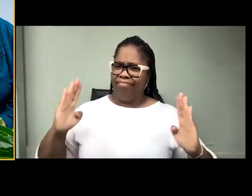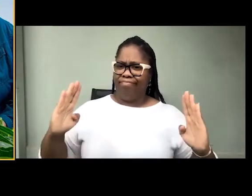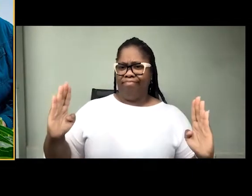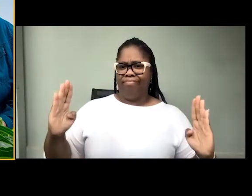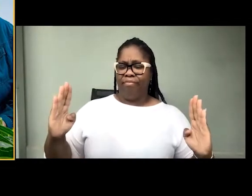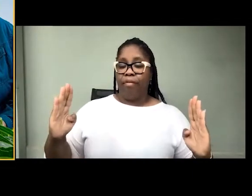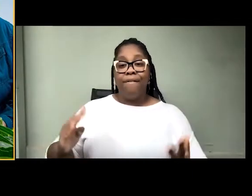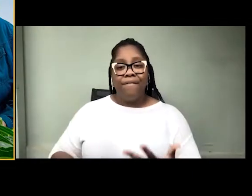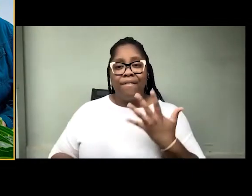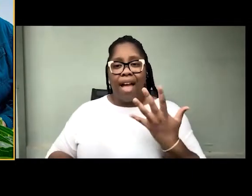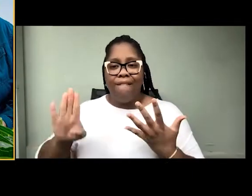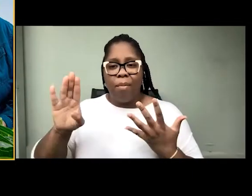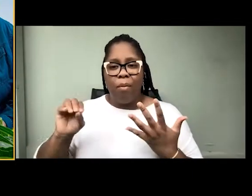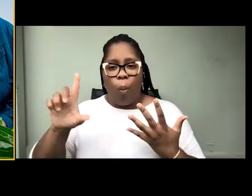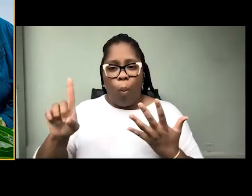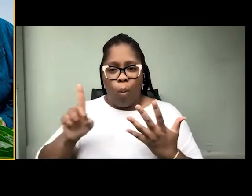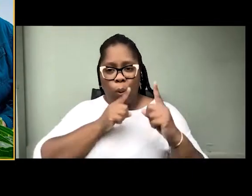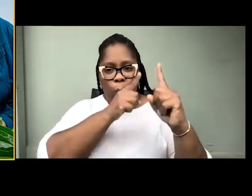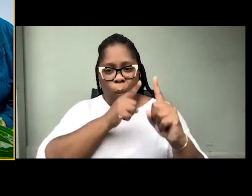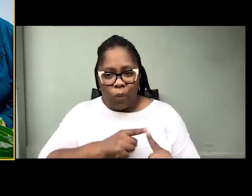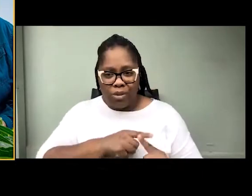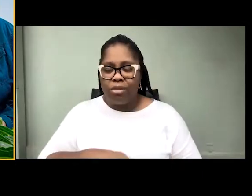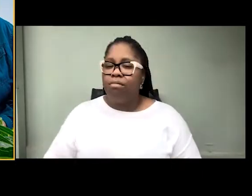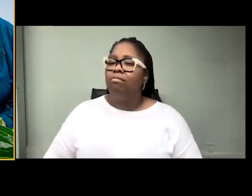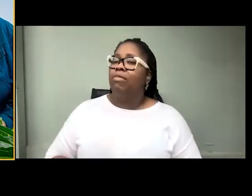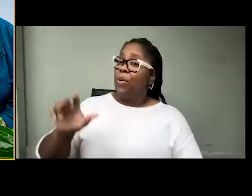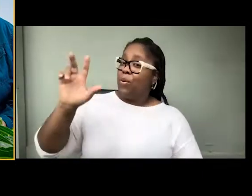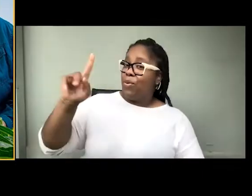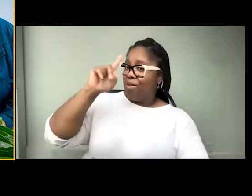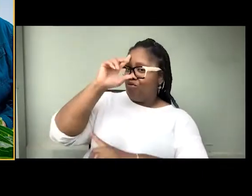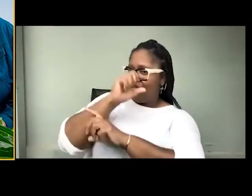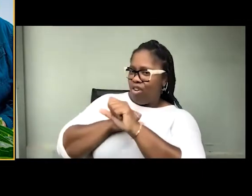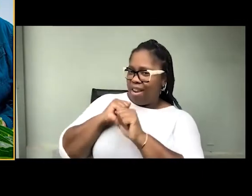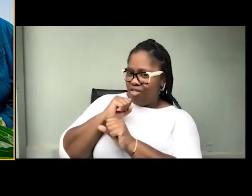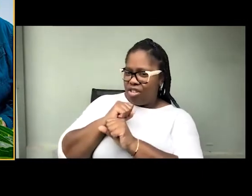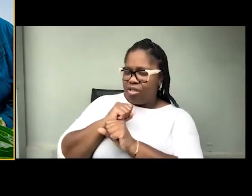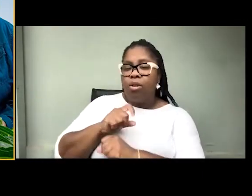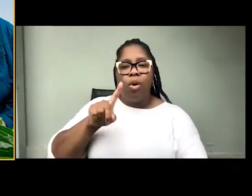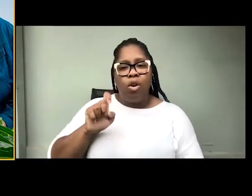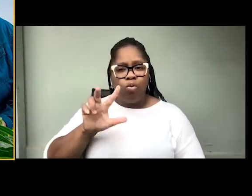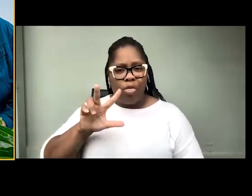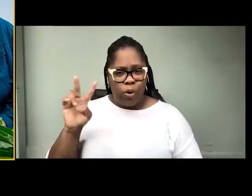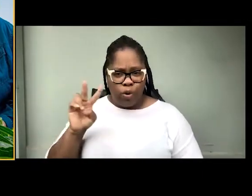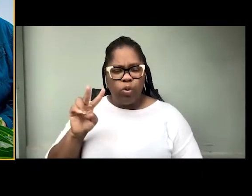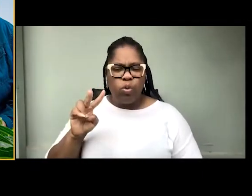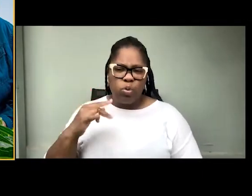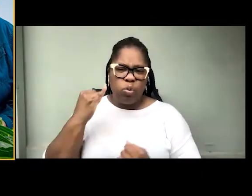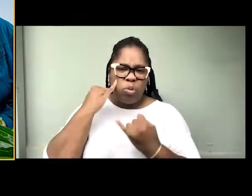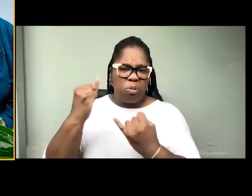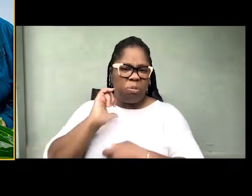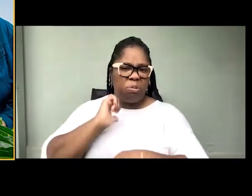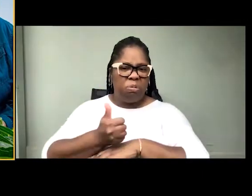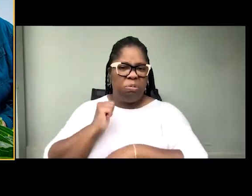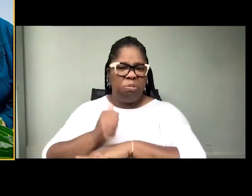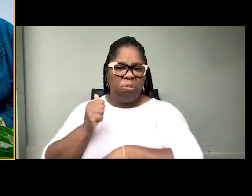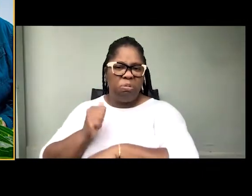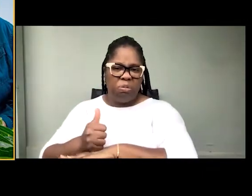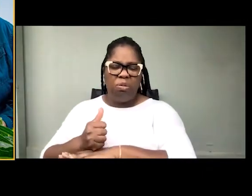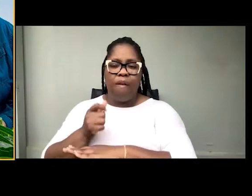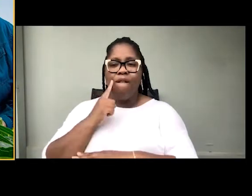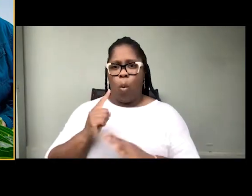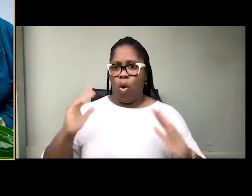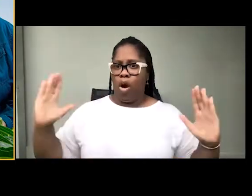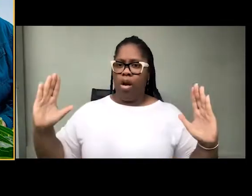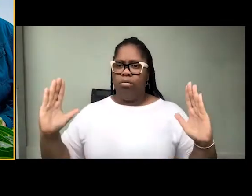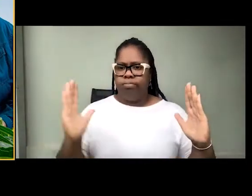goals, 23 strategies, and then those 132 initiatives specifically to launch into the first 2 years